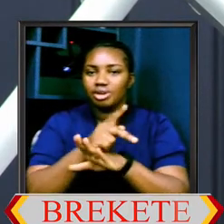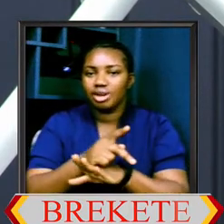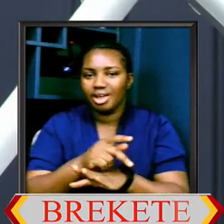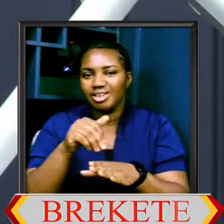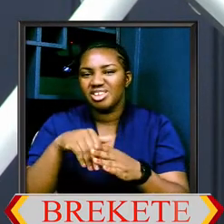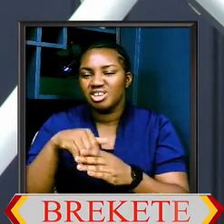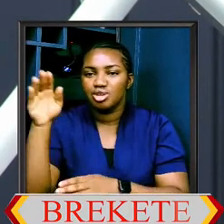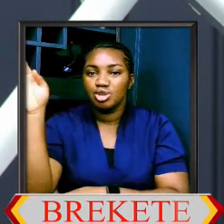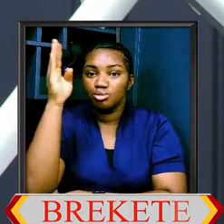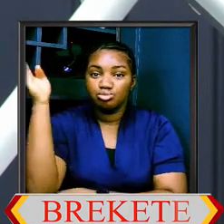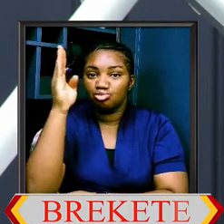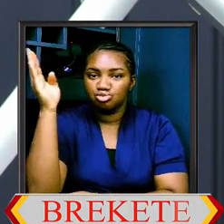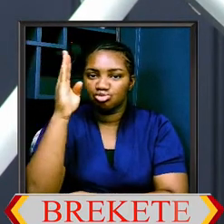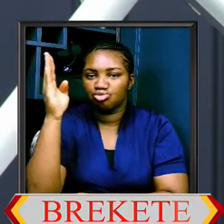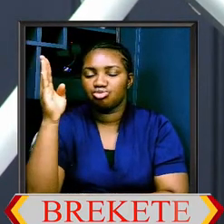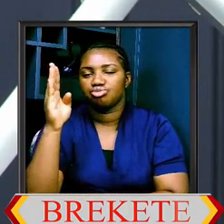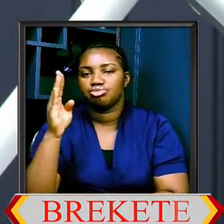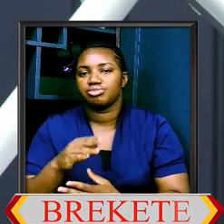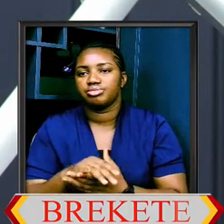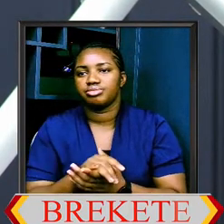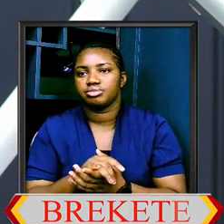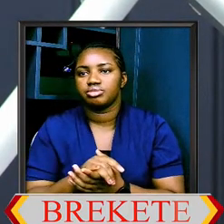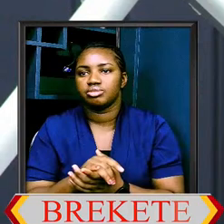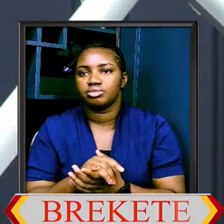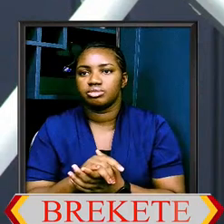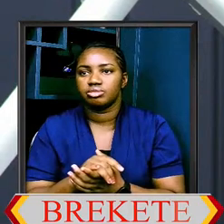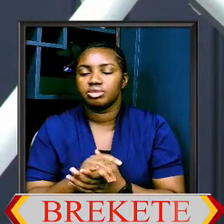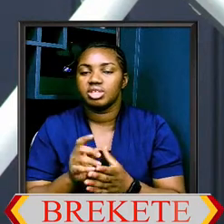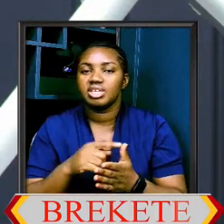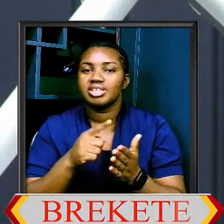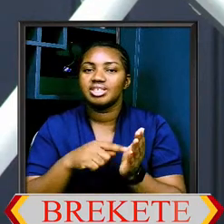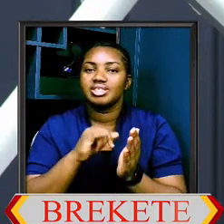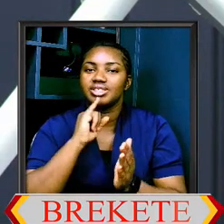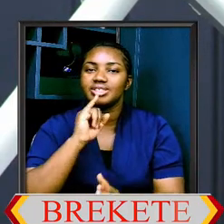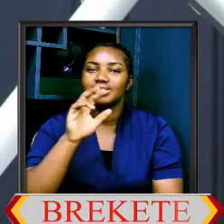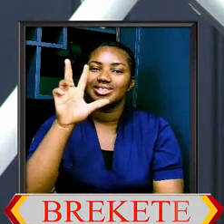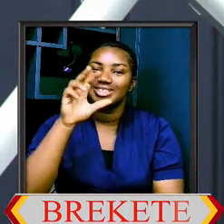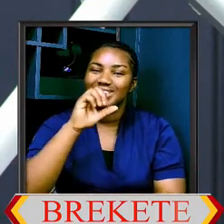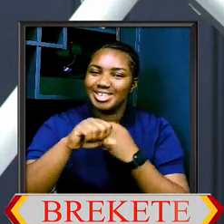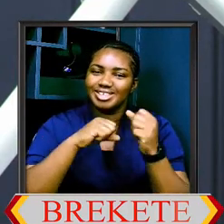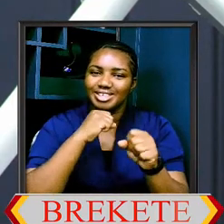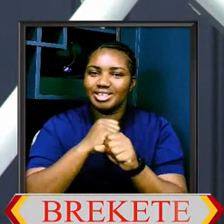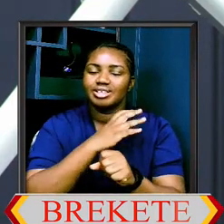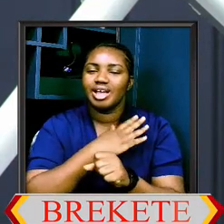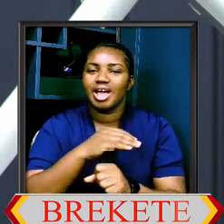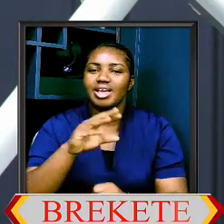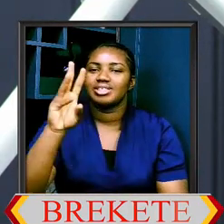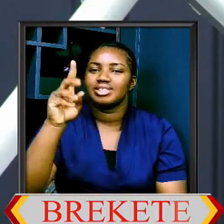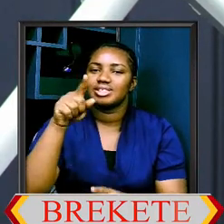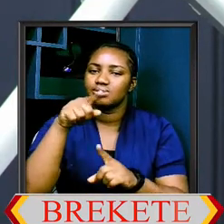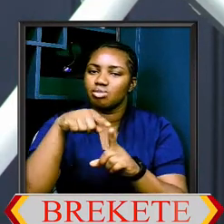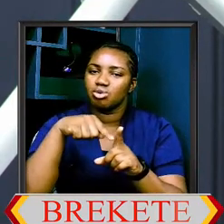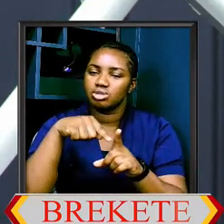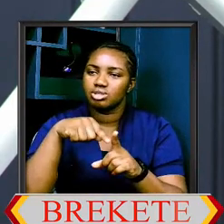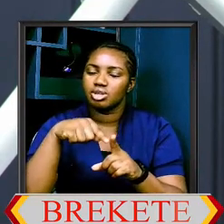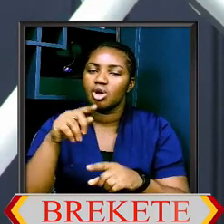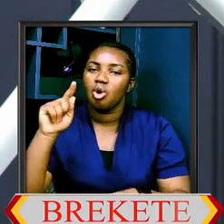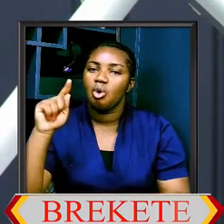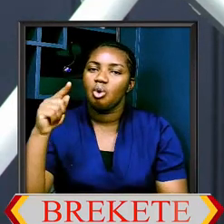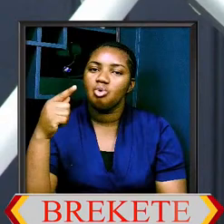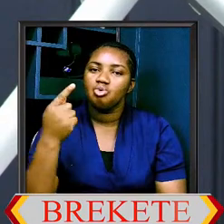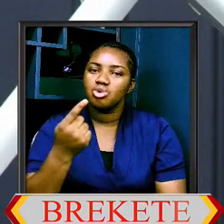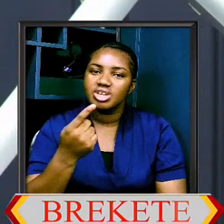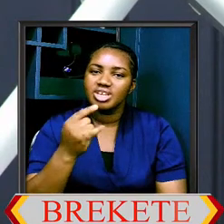one bush along Burningwari side. This is 3 years and 6 months. Now